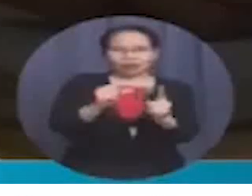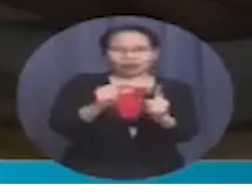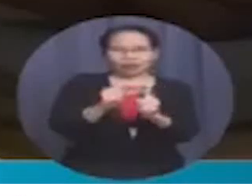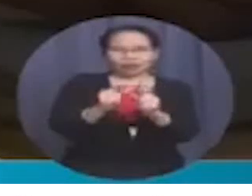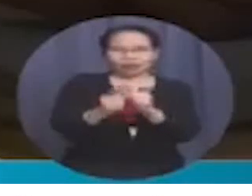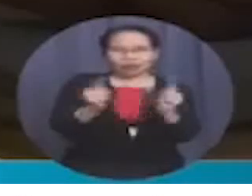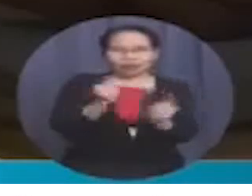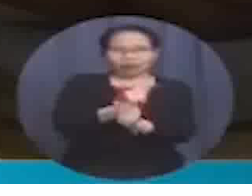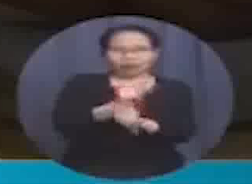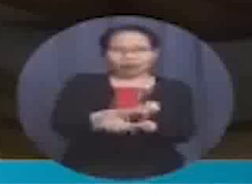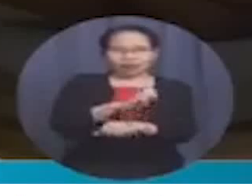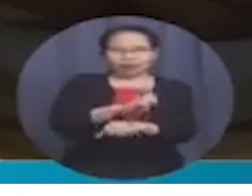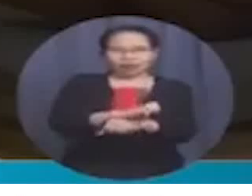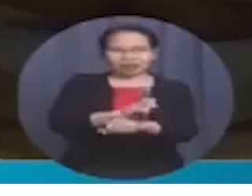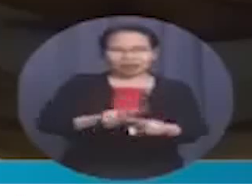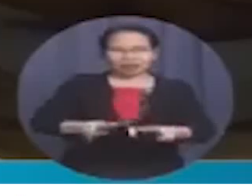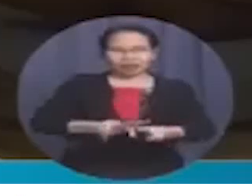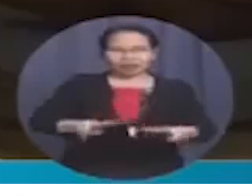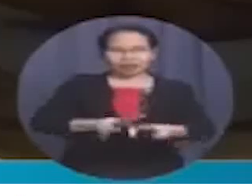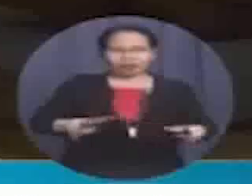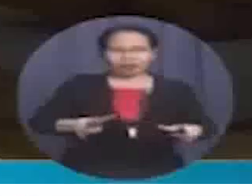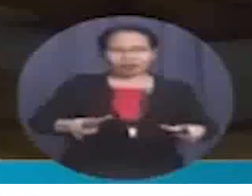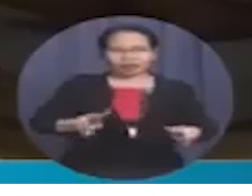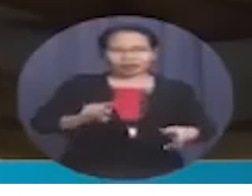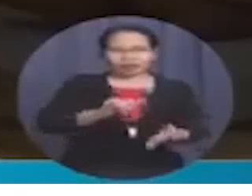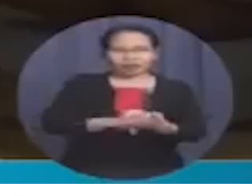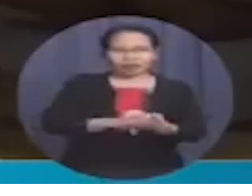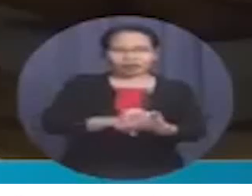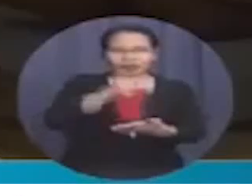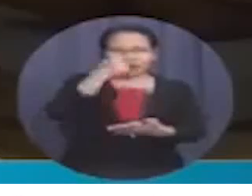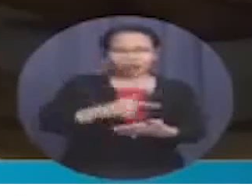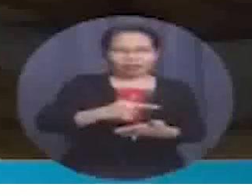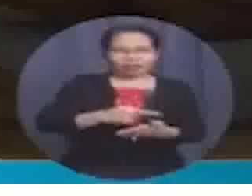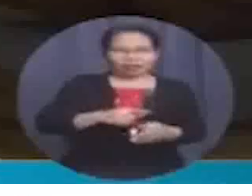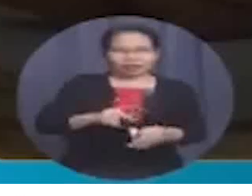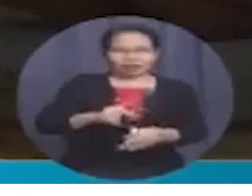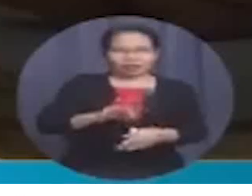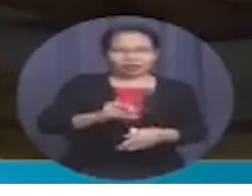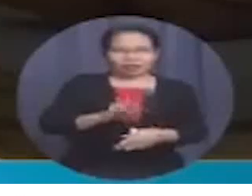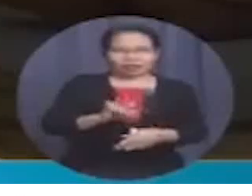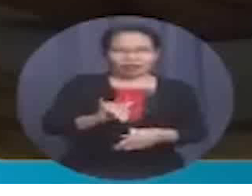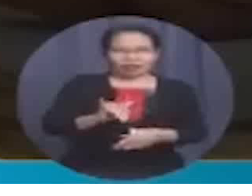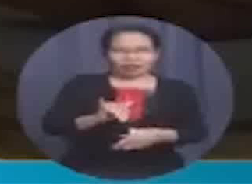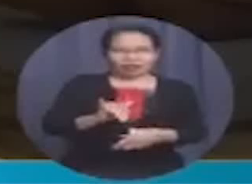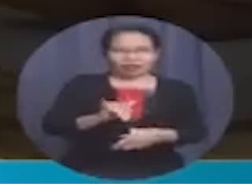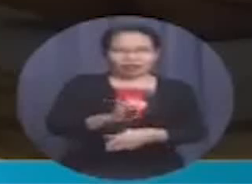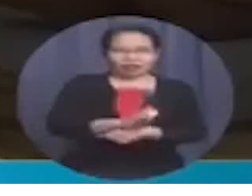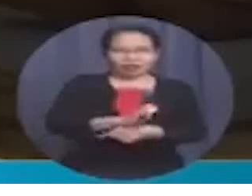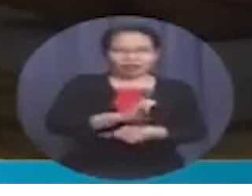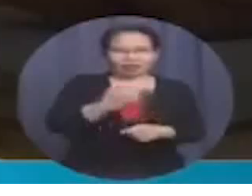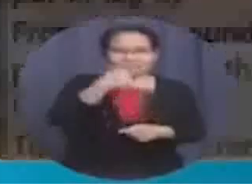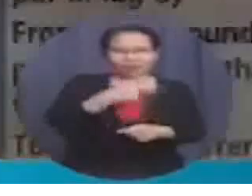salitang i-translated sa English, variableness, yun po sa Greek ay paralogy, which